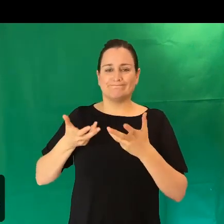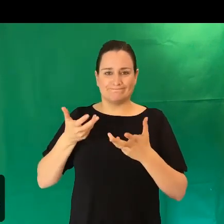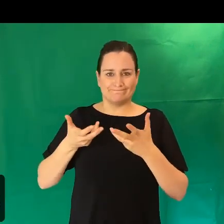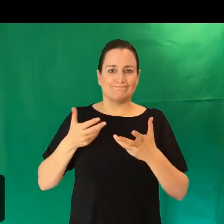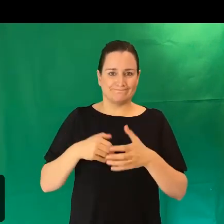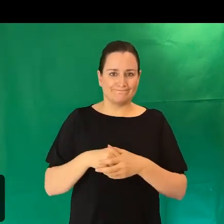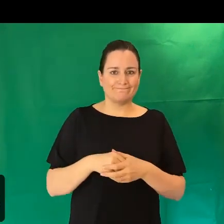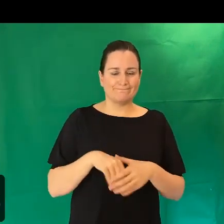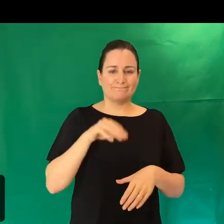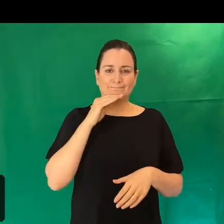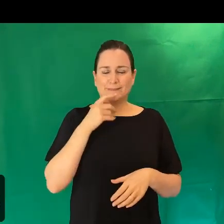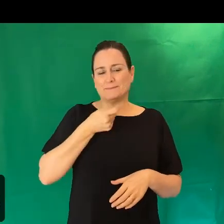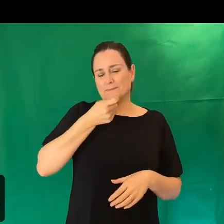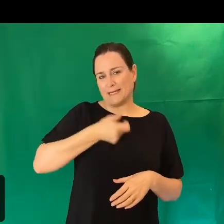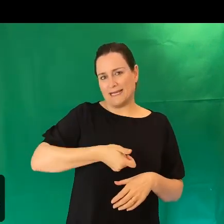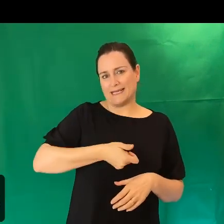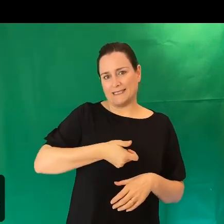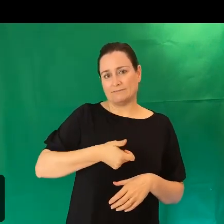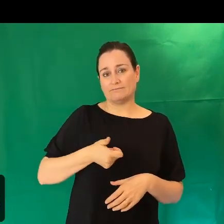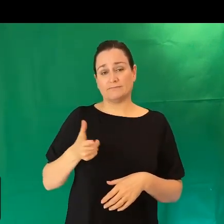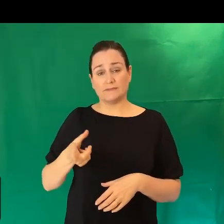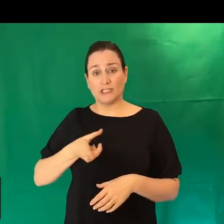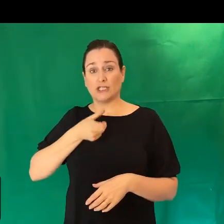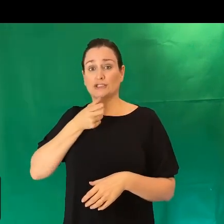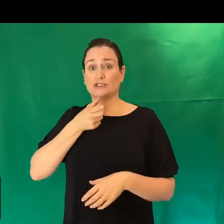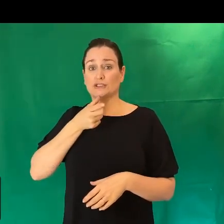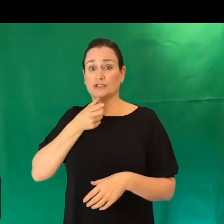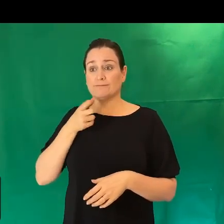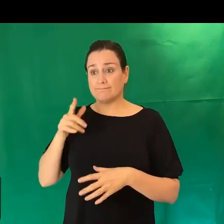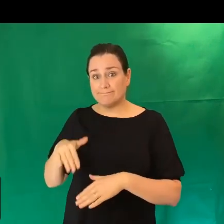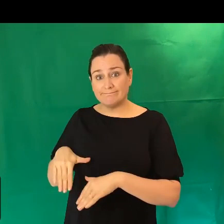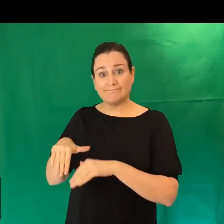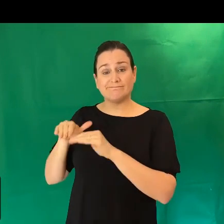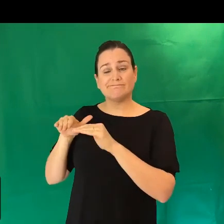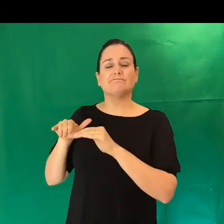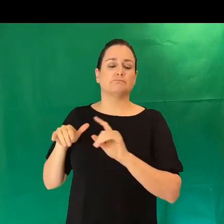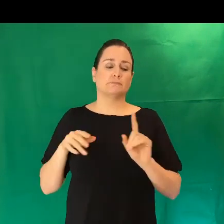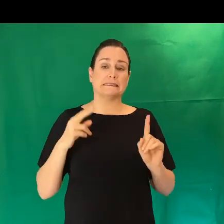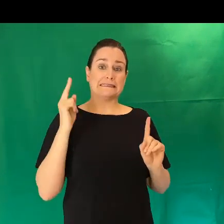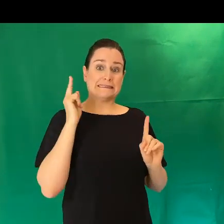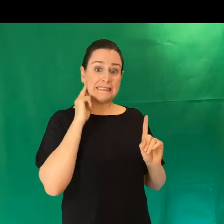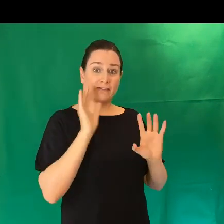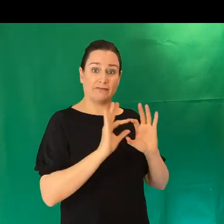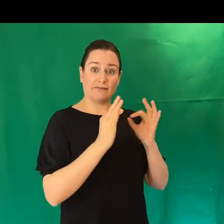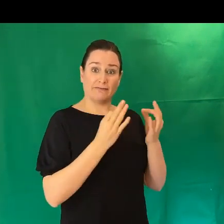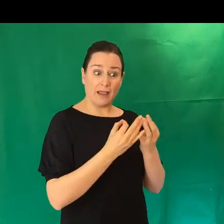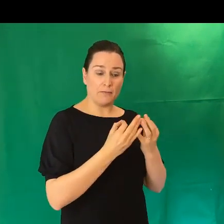the same amount or same quality as children growing up in a deaf family.